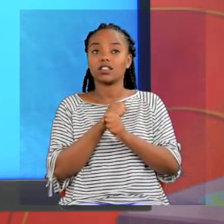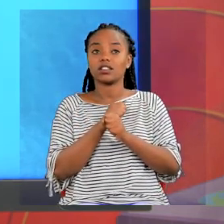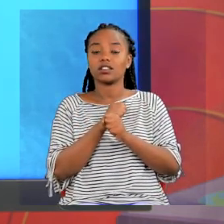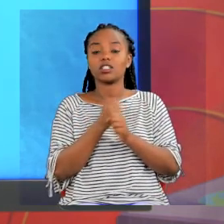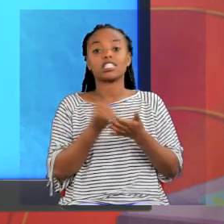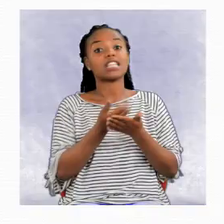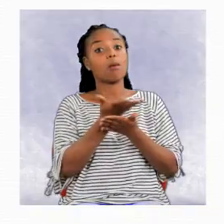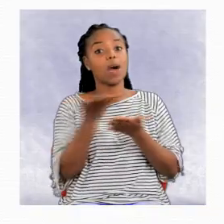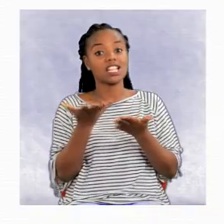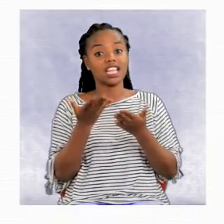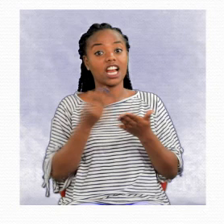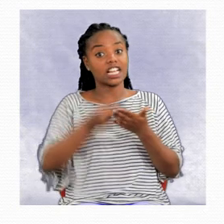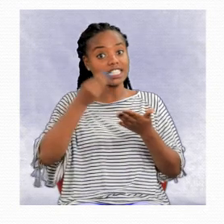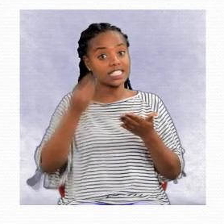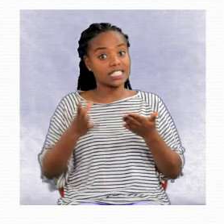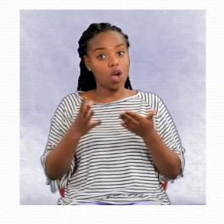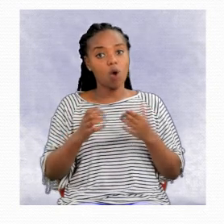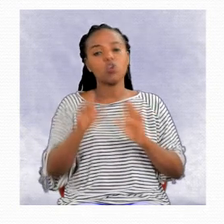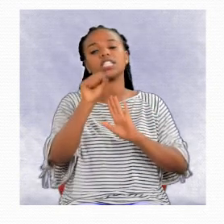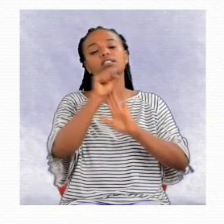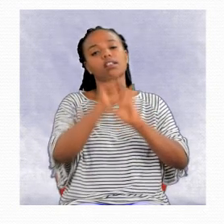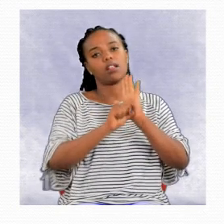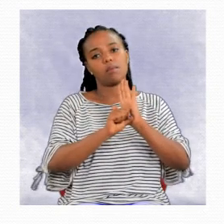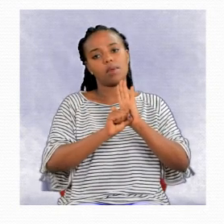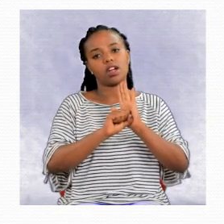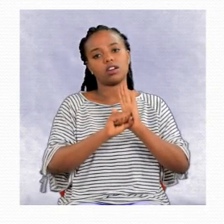the material was purchased on